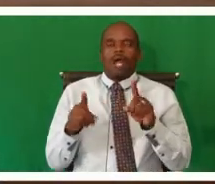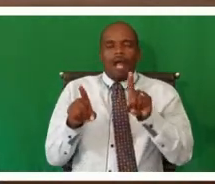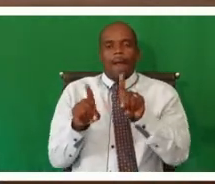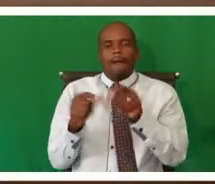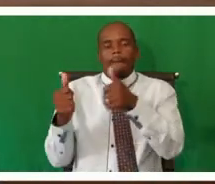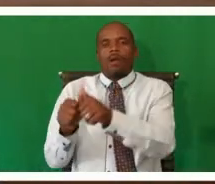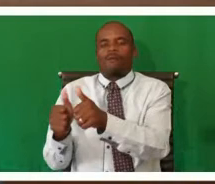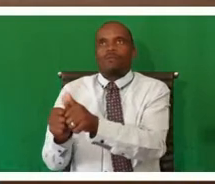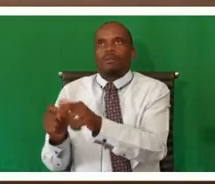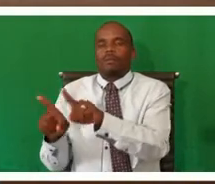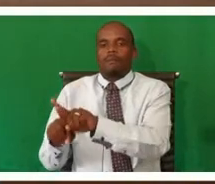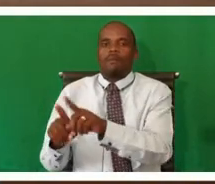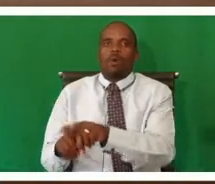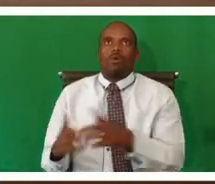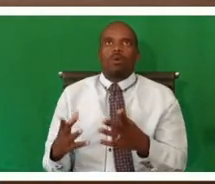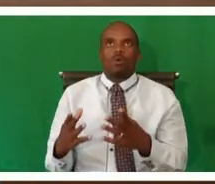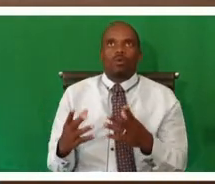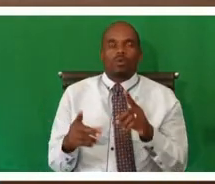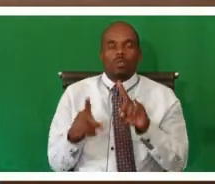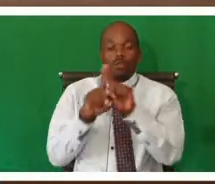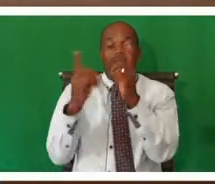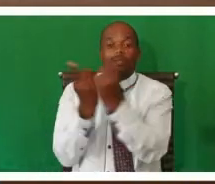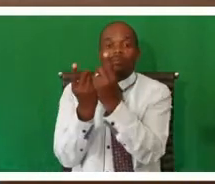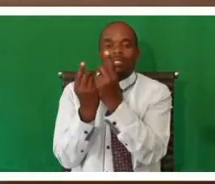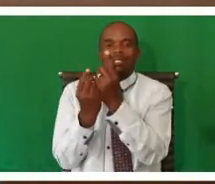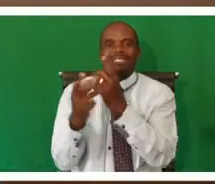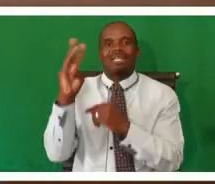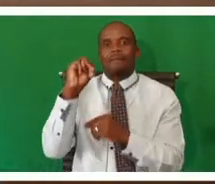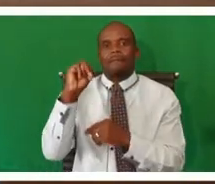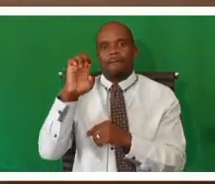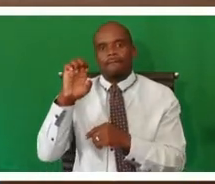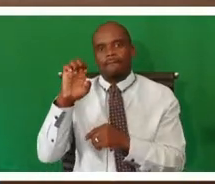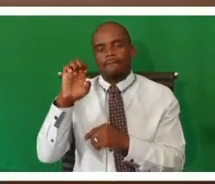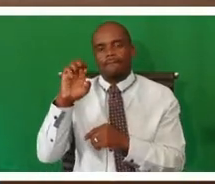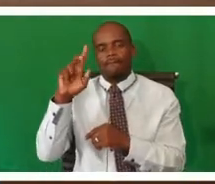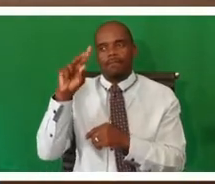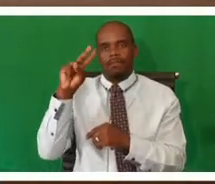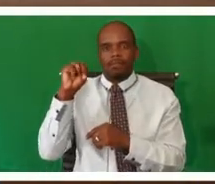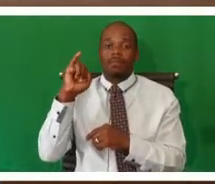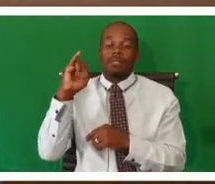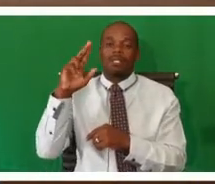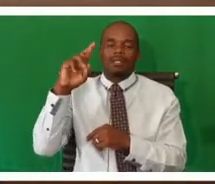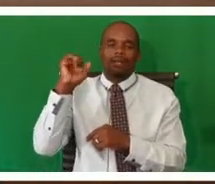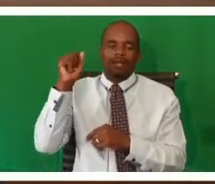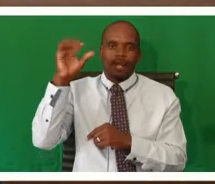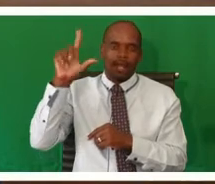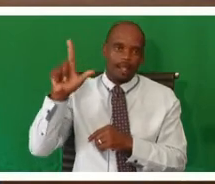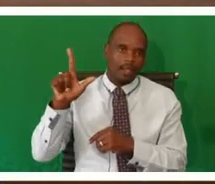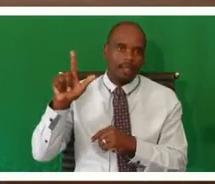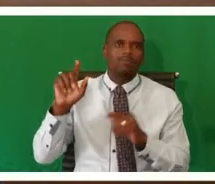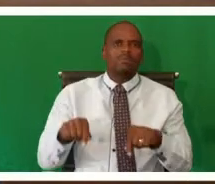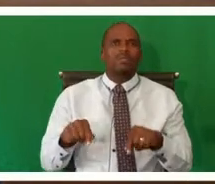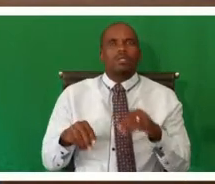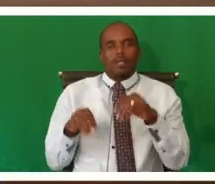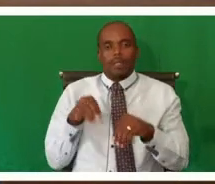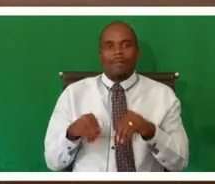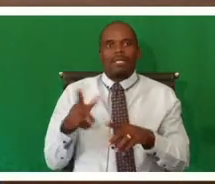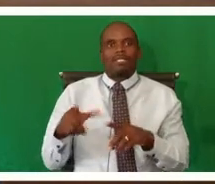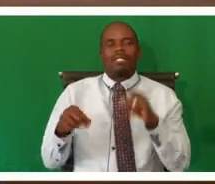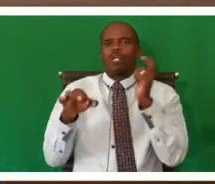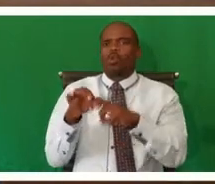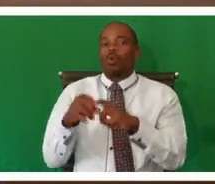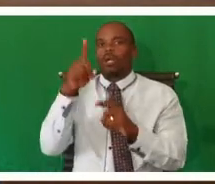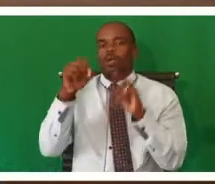Resources, we provide support to sandstone and sand mining enterprises in Kwakwa,